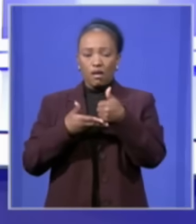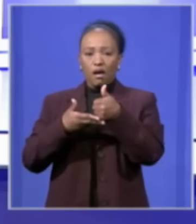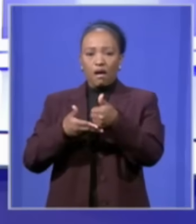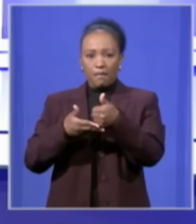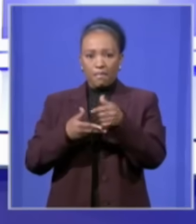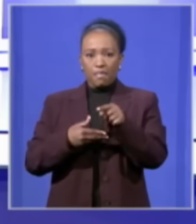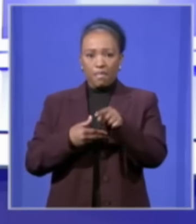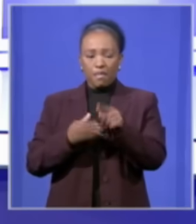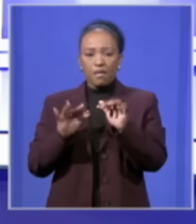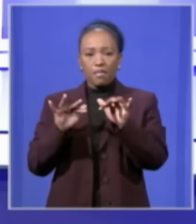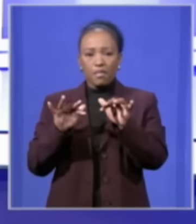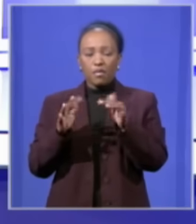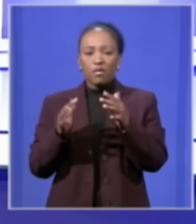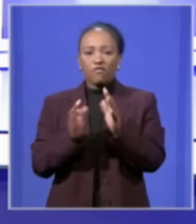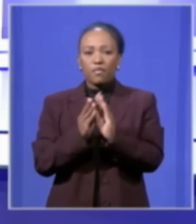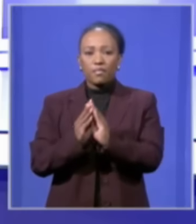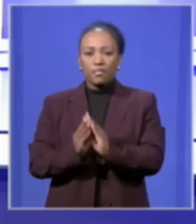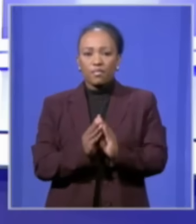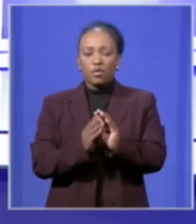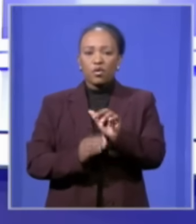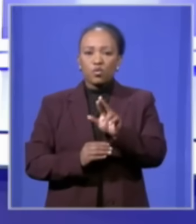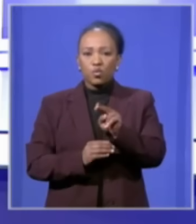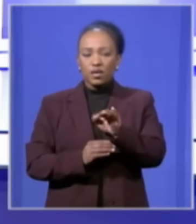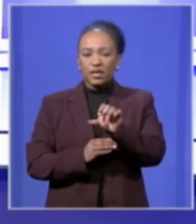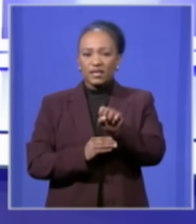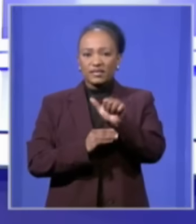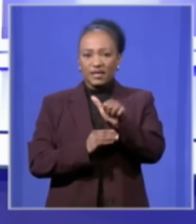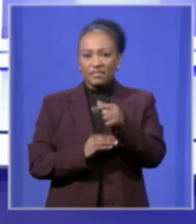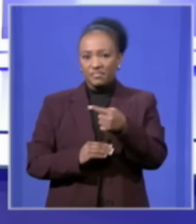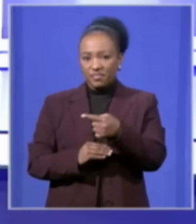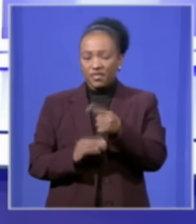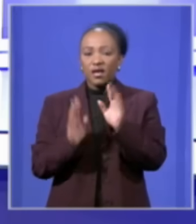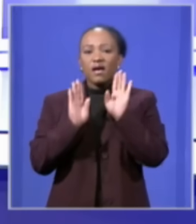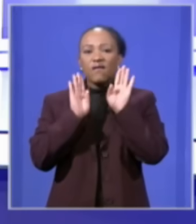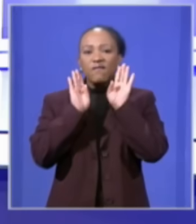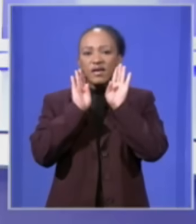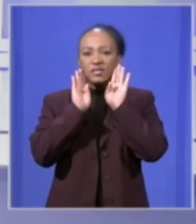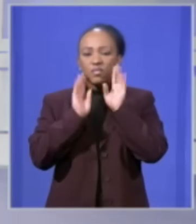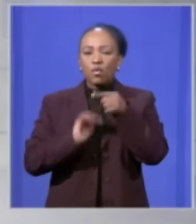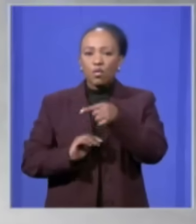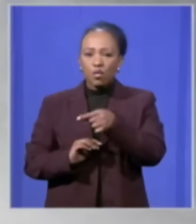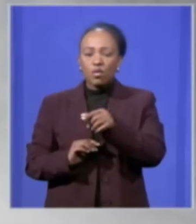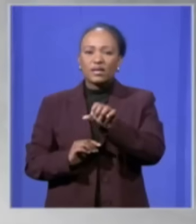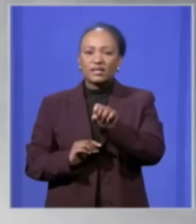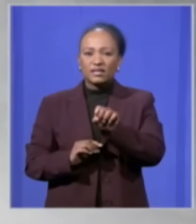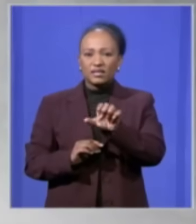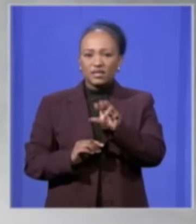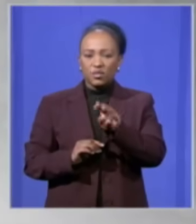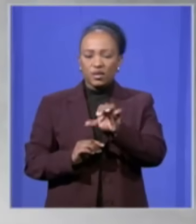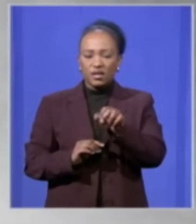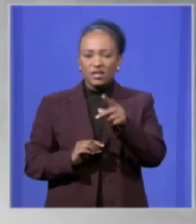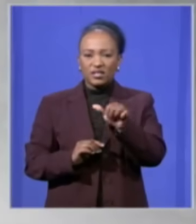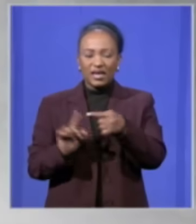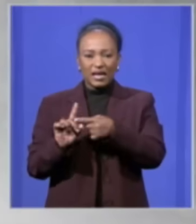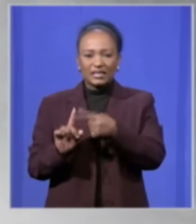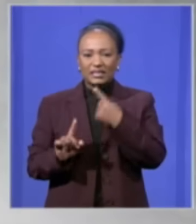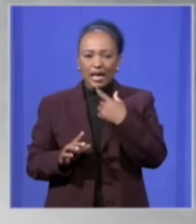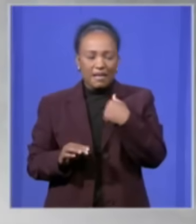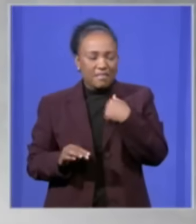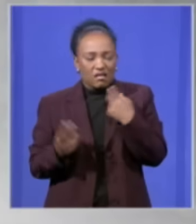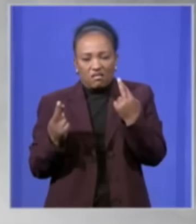semmušo ga kopano ya Pulamadibogo ka UNISA le hono gomme letlakaleng la Facebook Sewiša Mampa o re na yena ga ke sa na tshepo ya